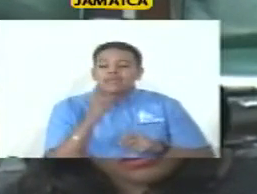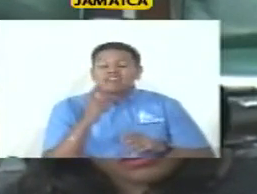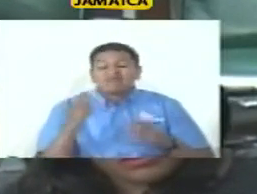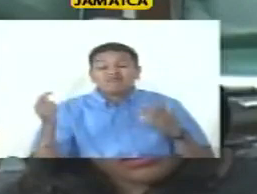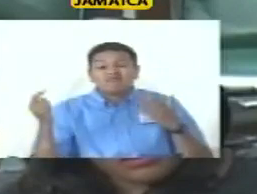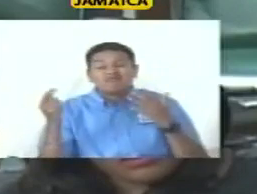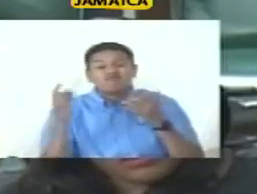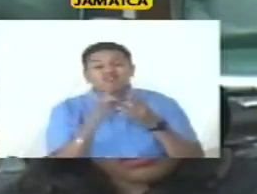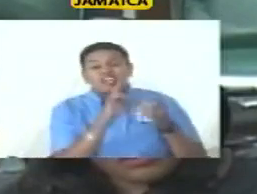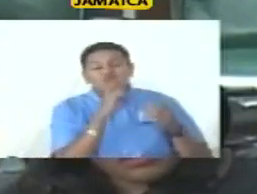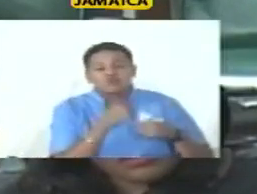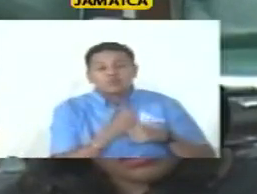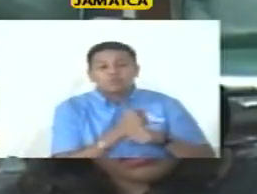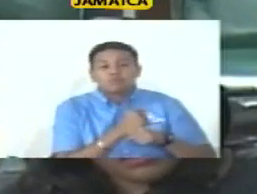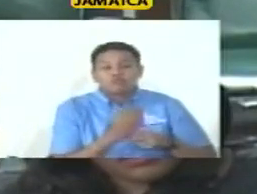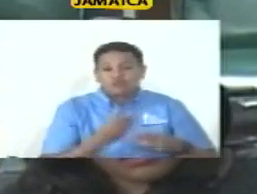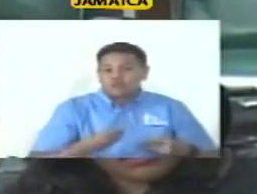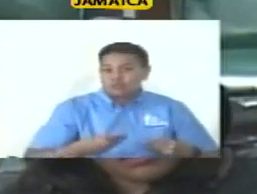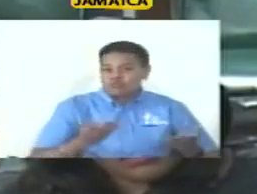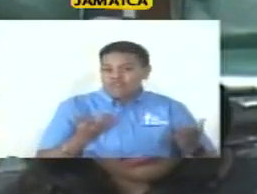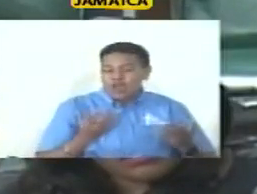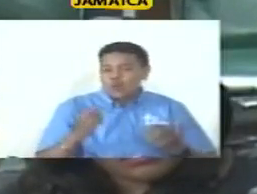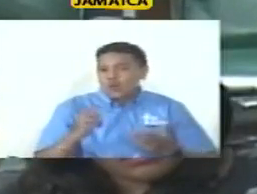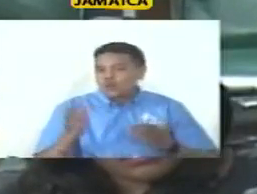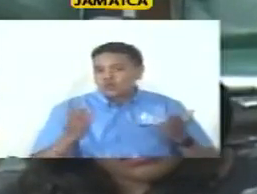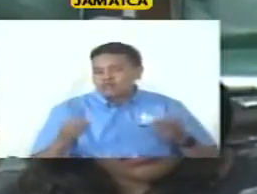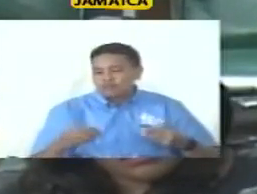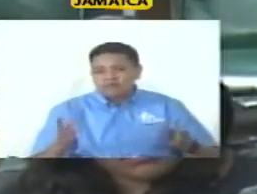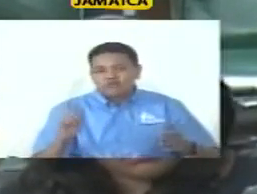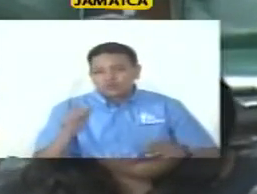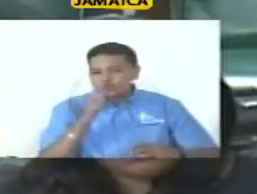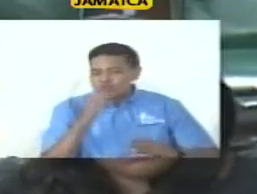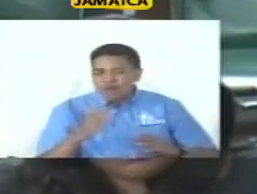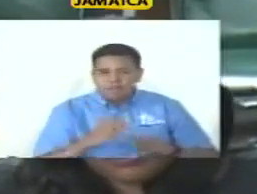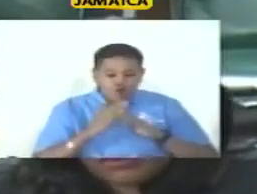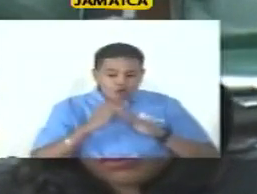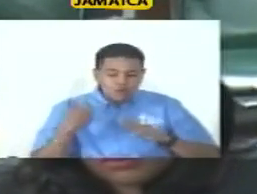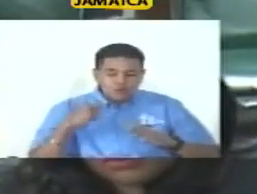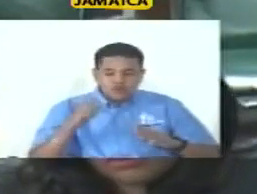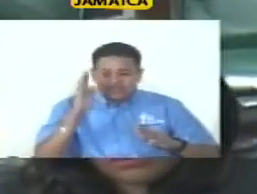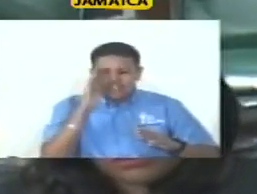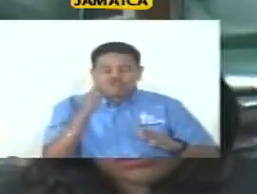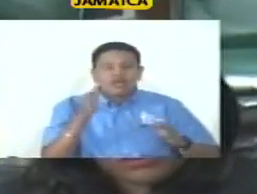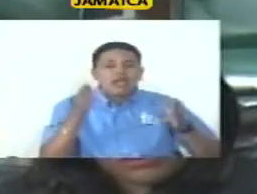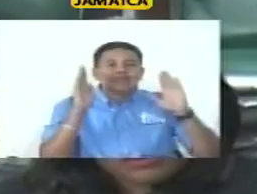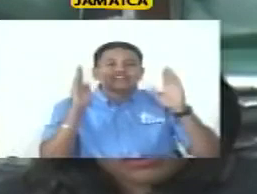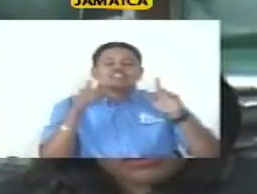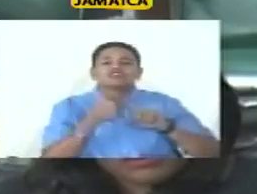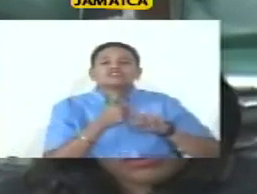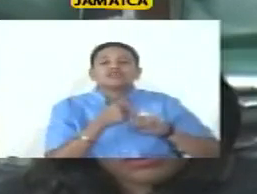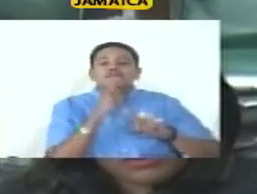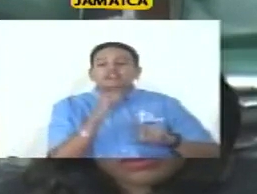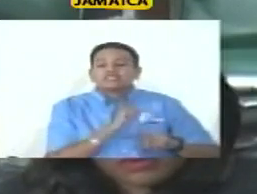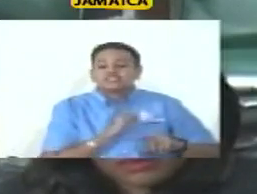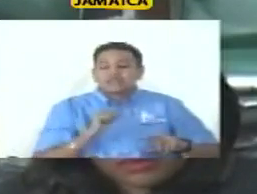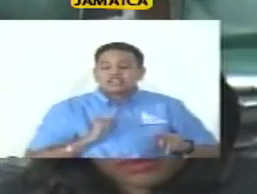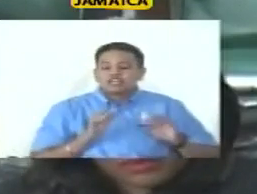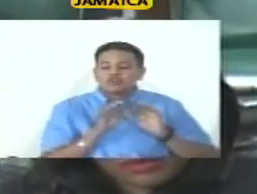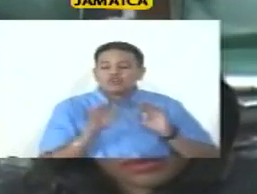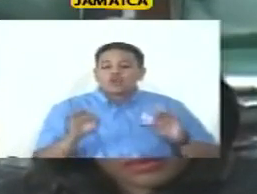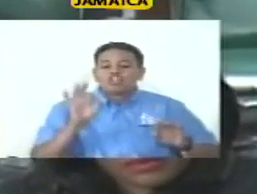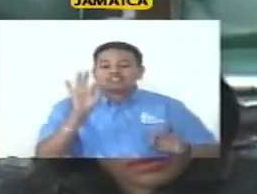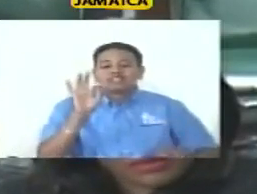of goods or services. And this, we would just direct attention of the Senate to Clause